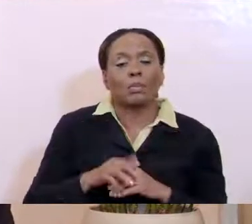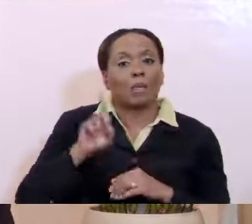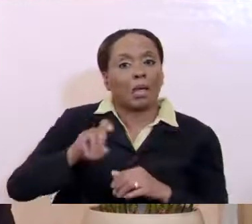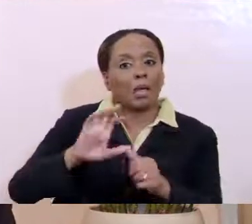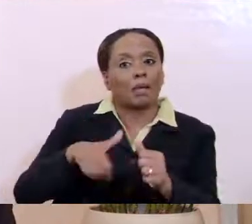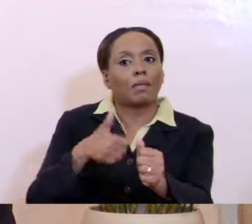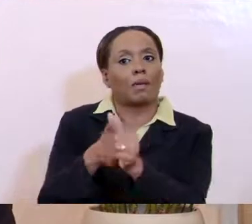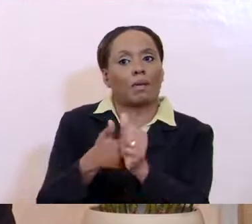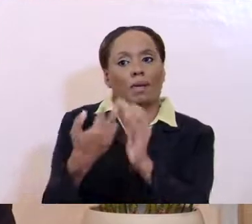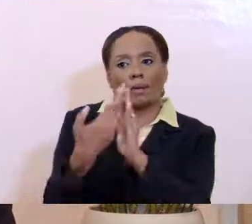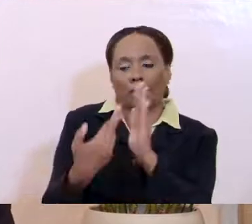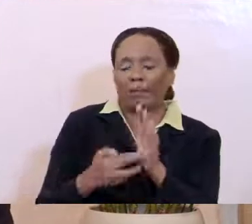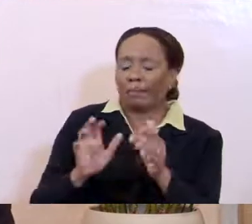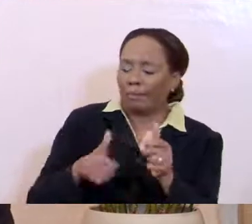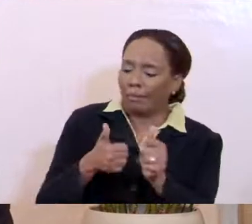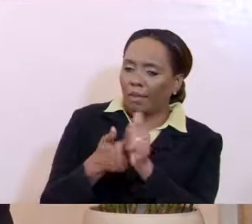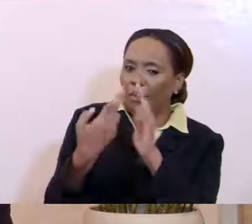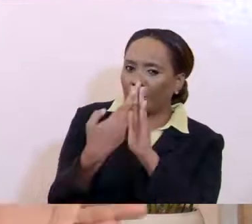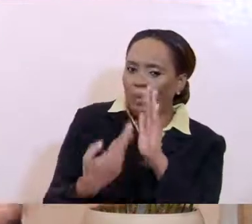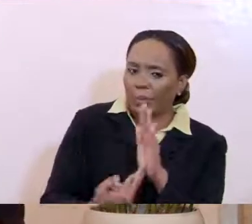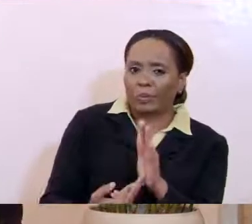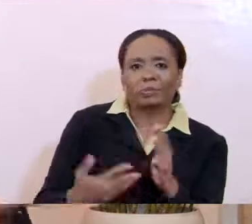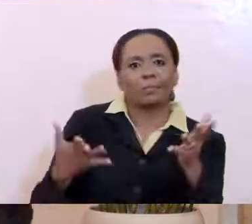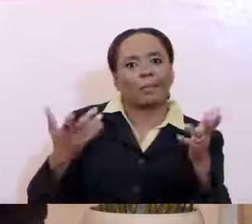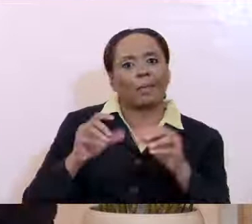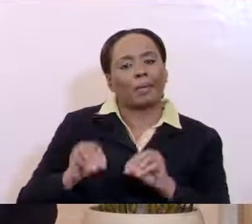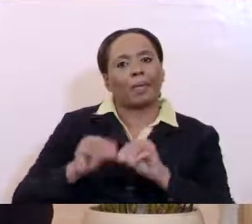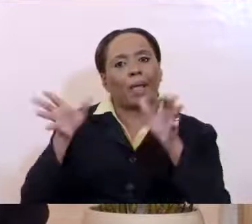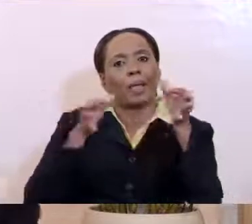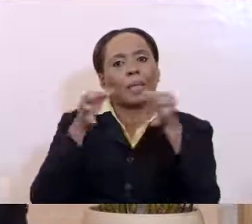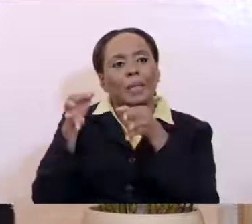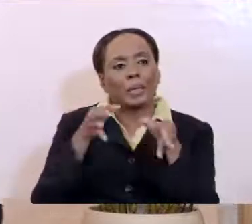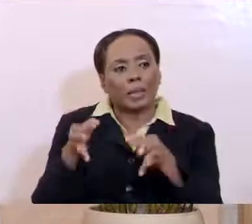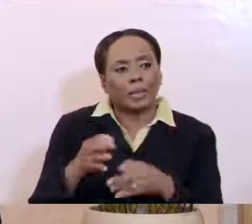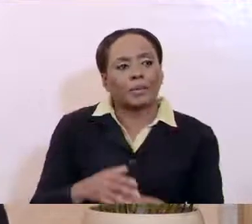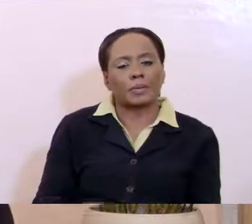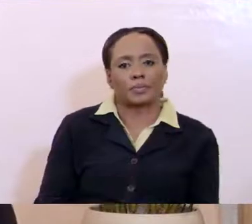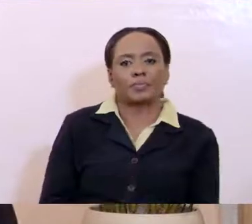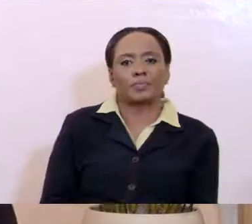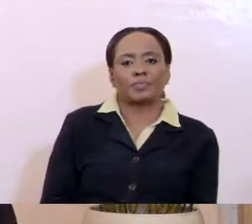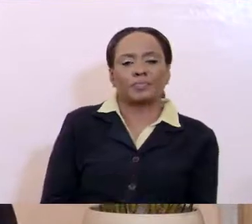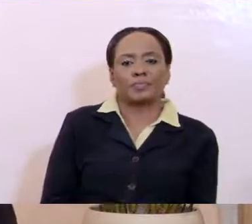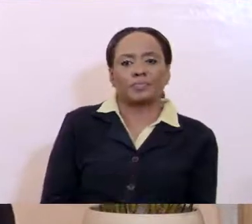follow the protocols. And I want to make this point, Liz, and then I'll hand over to you.